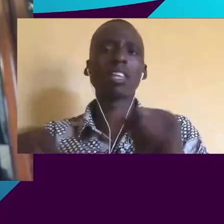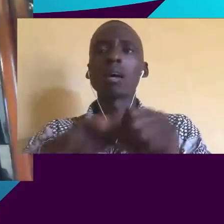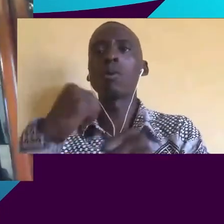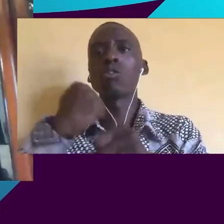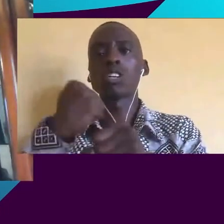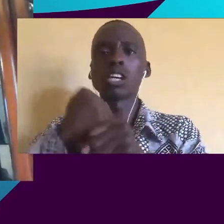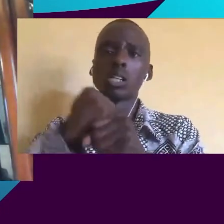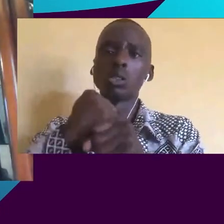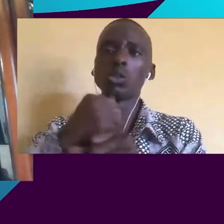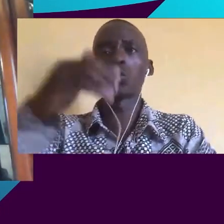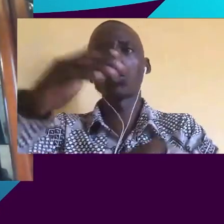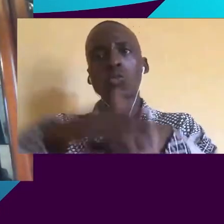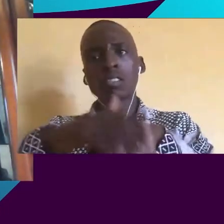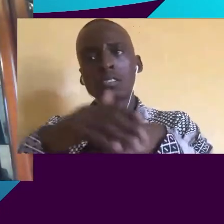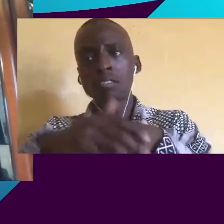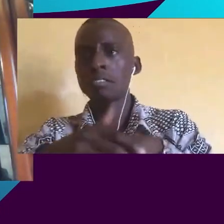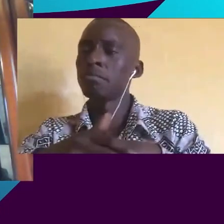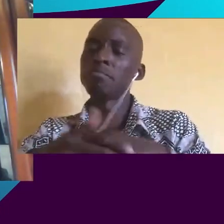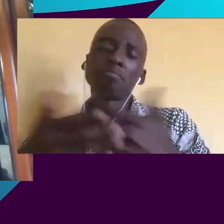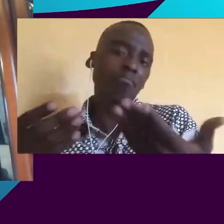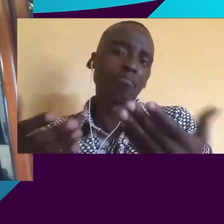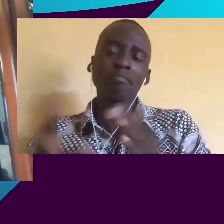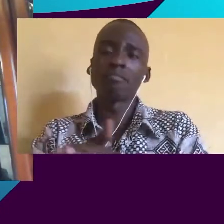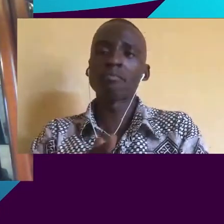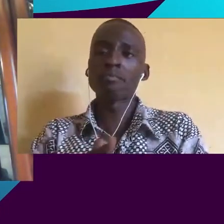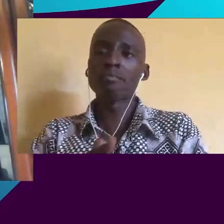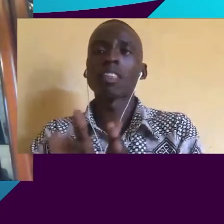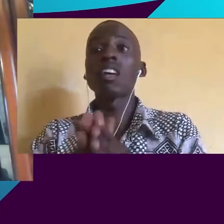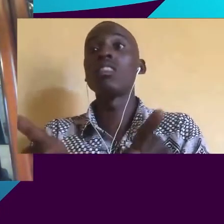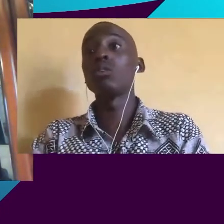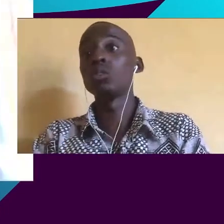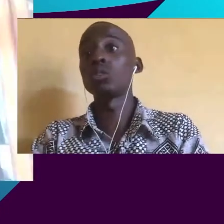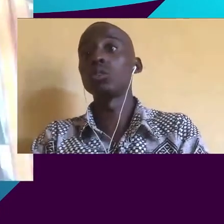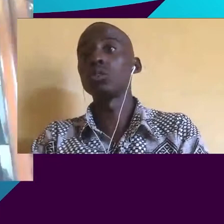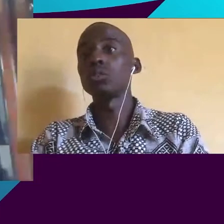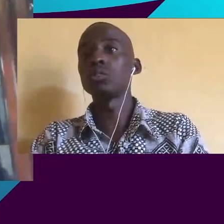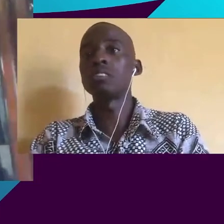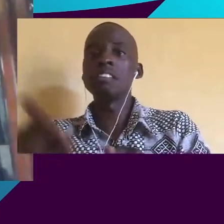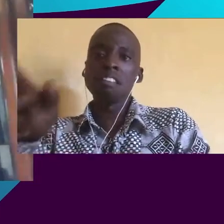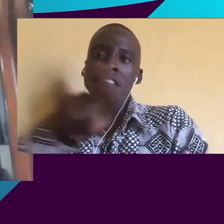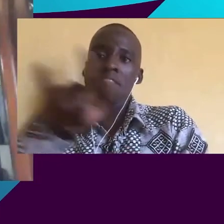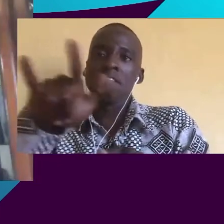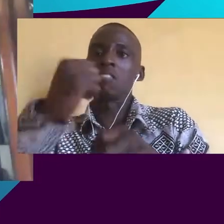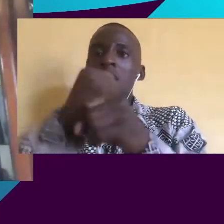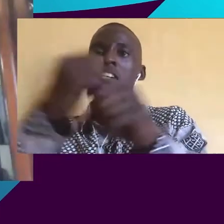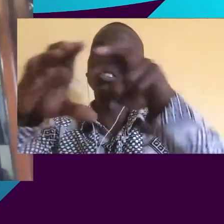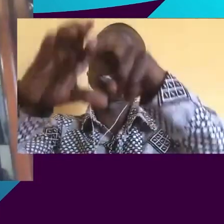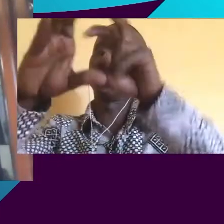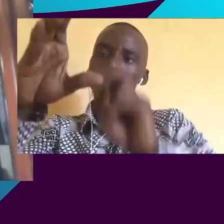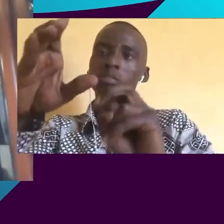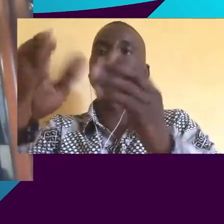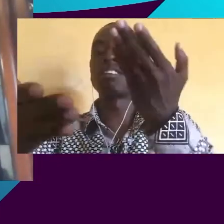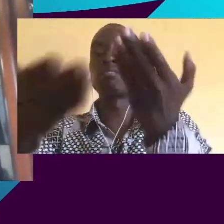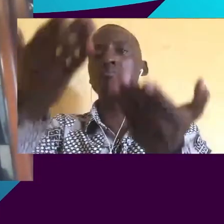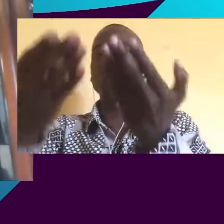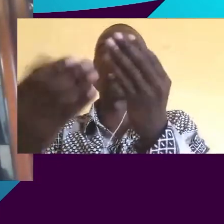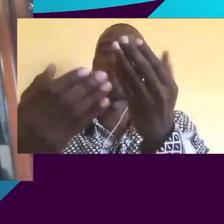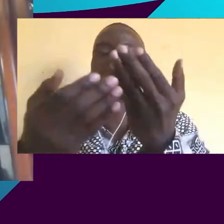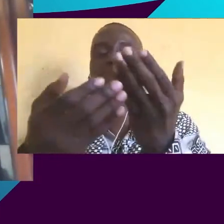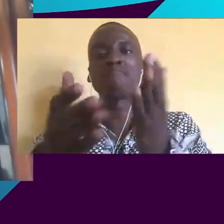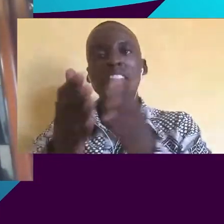with Edgar's youth program, and then their friends, fellow girls, leave at some stage, so they are compelled to leave. Mm-hmm. You spoke